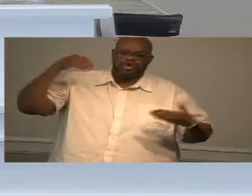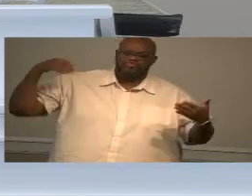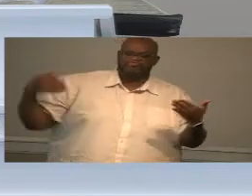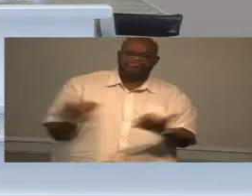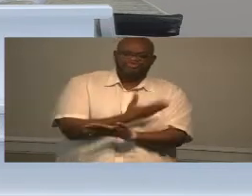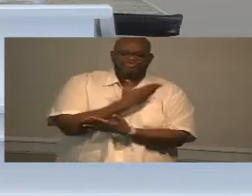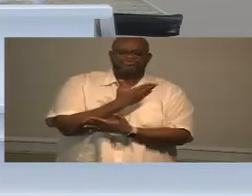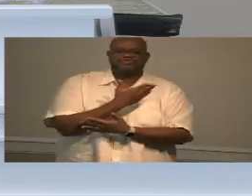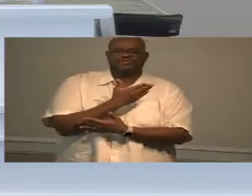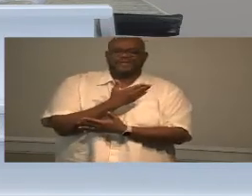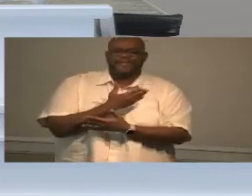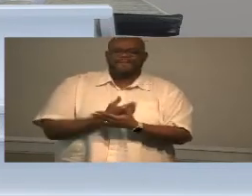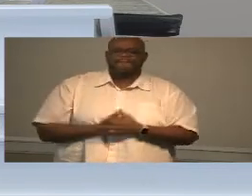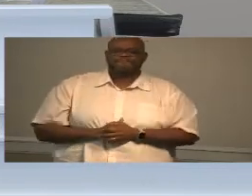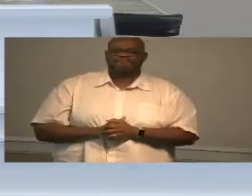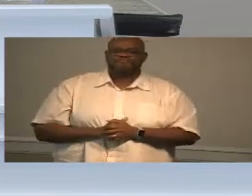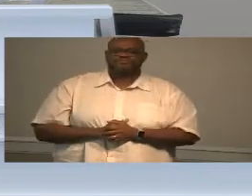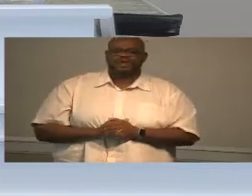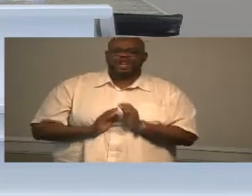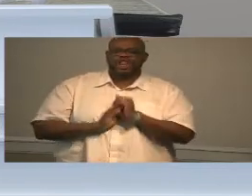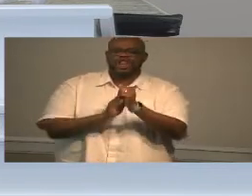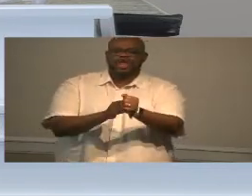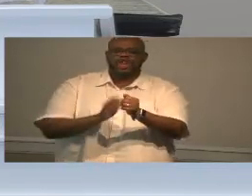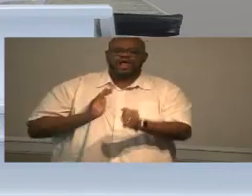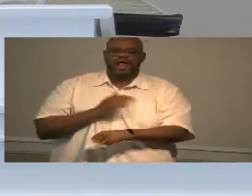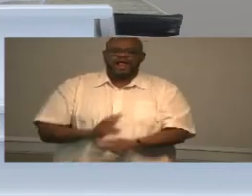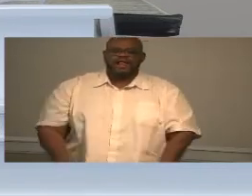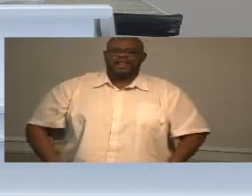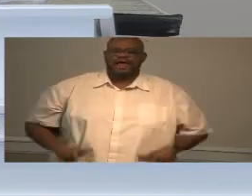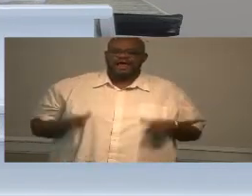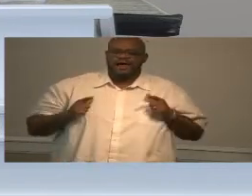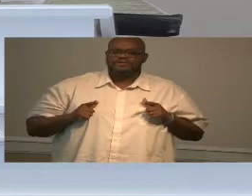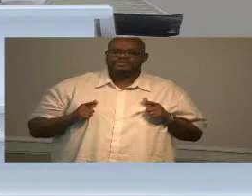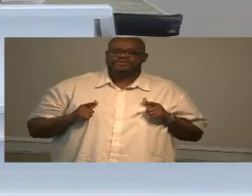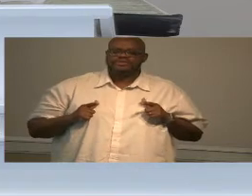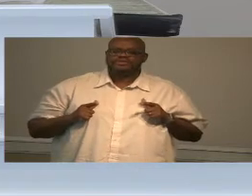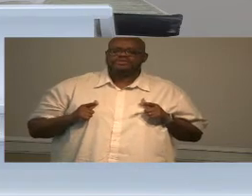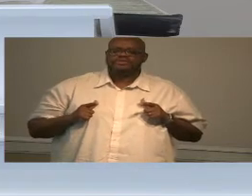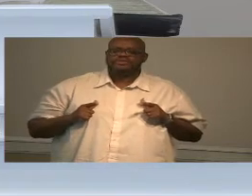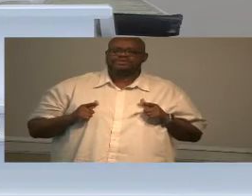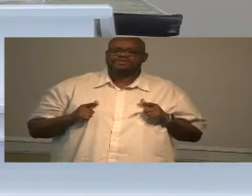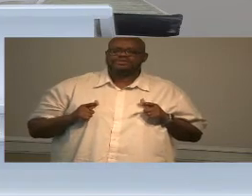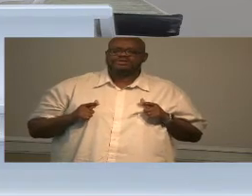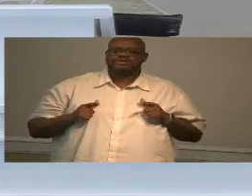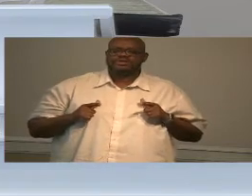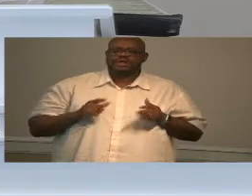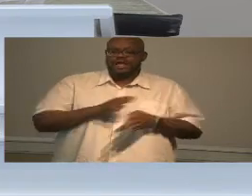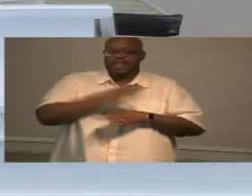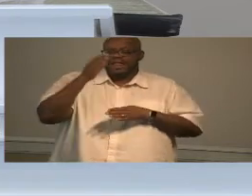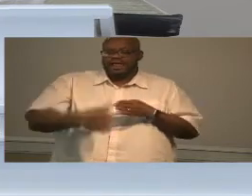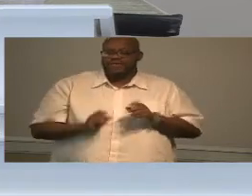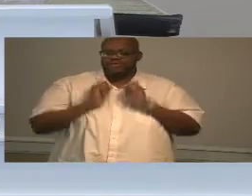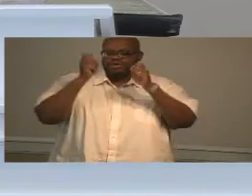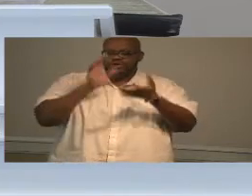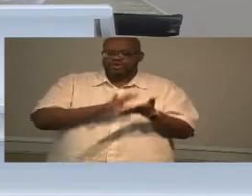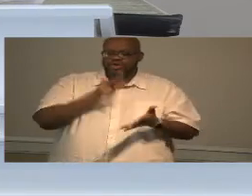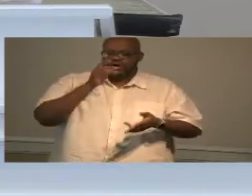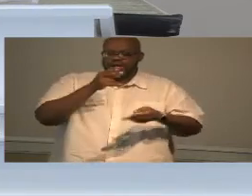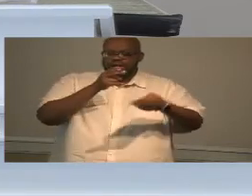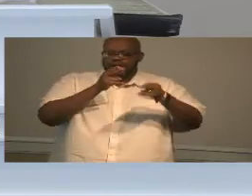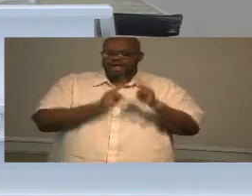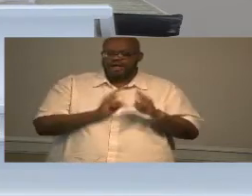anew. Order our steps and direct our lives. And in the end, we'll give your name the glory, the honor, and the